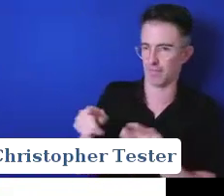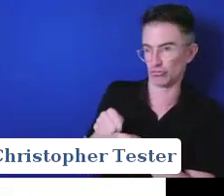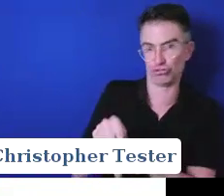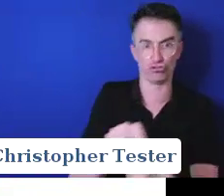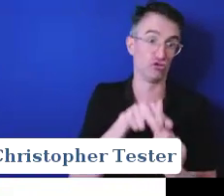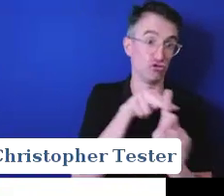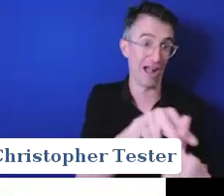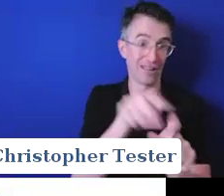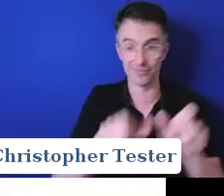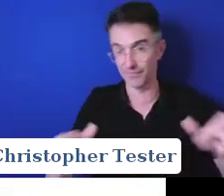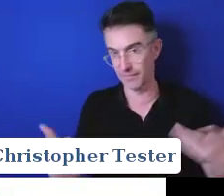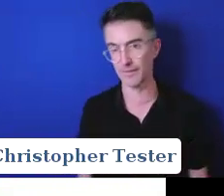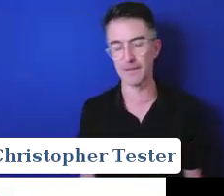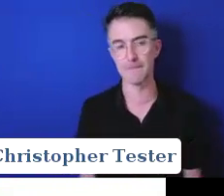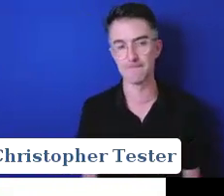Named the Azure.